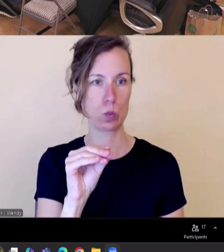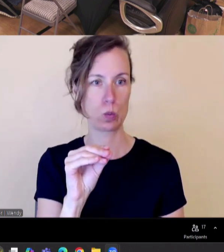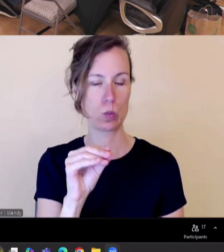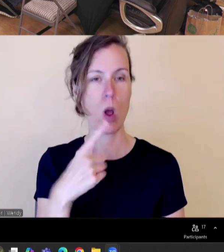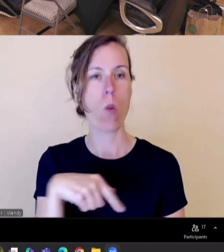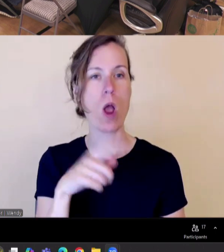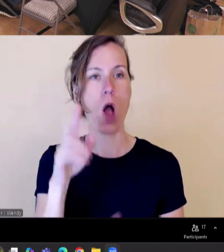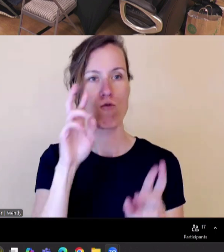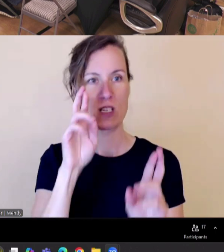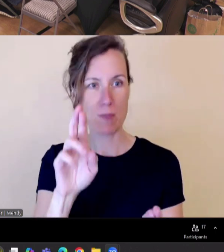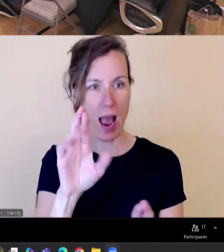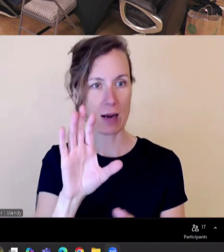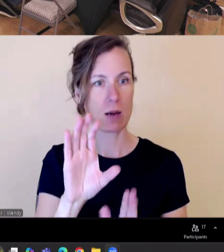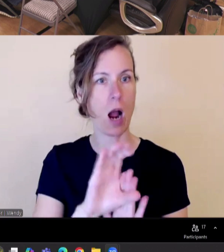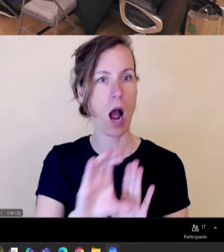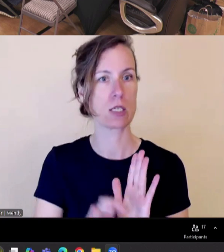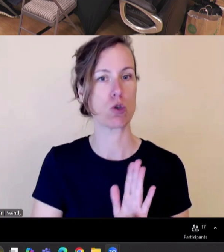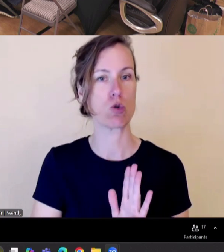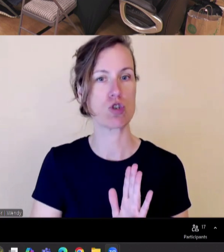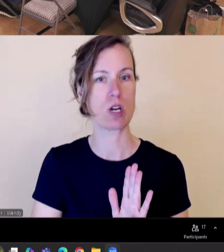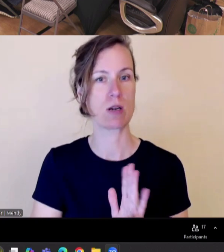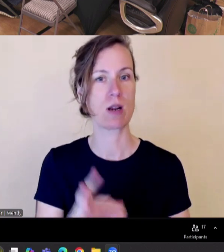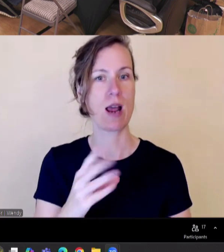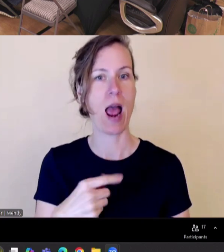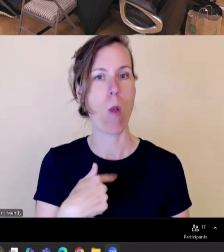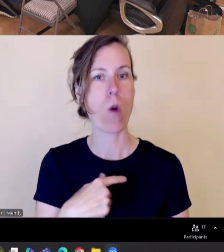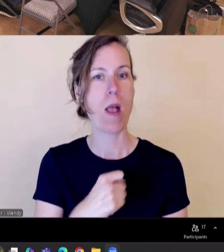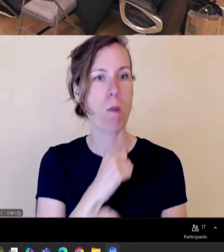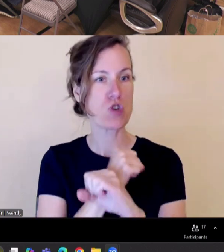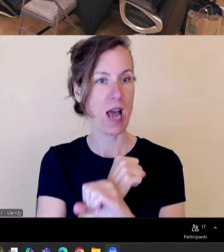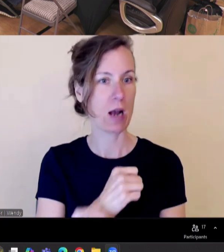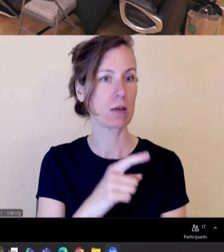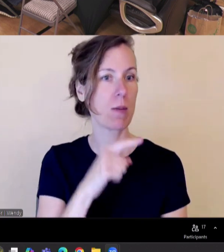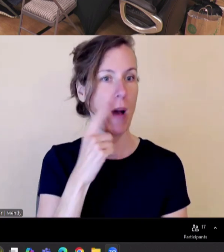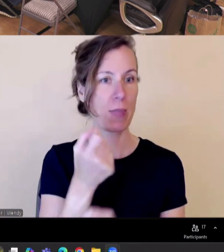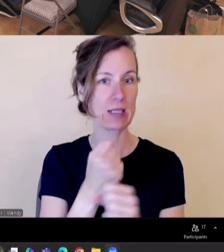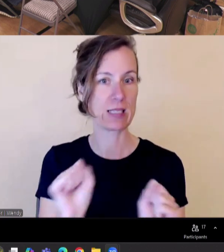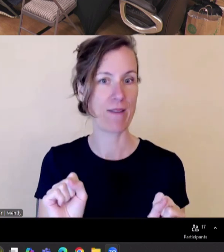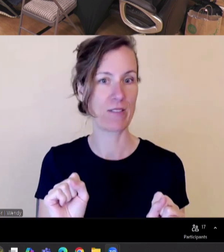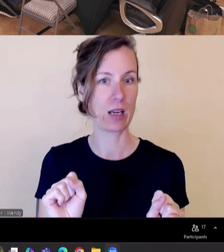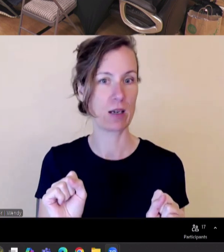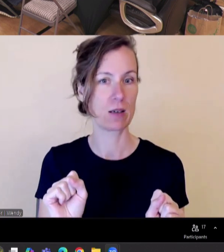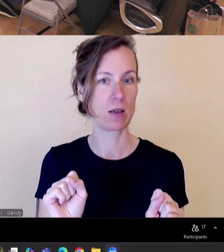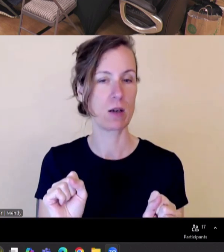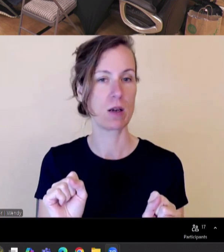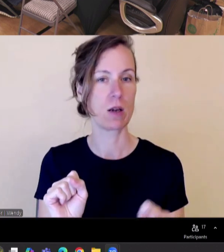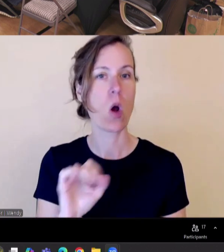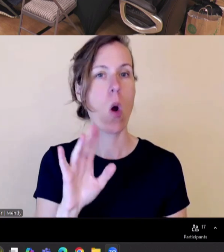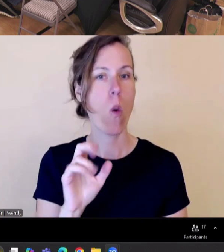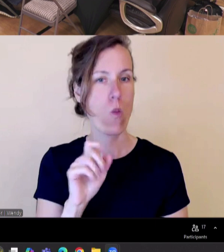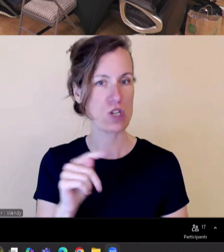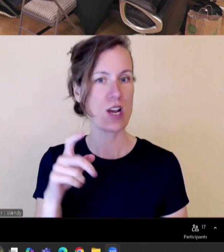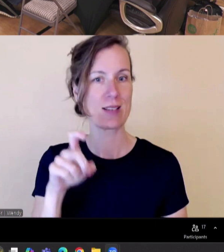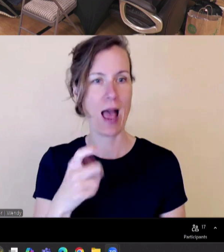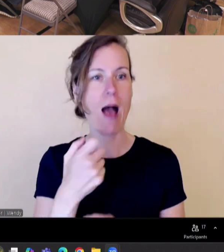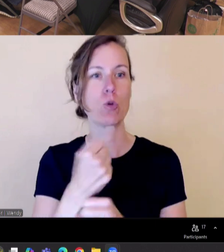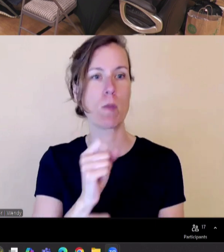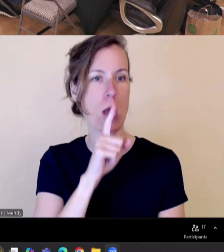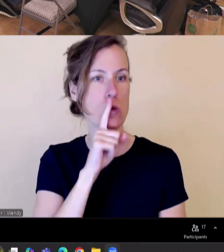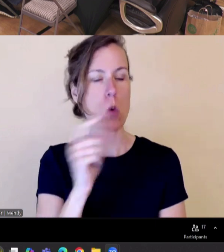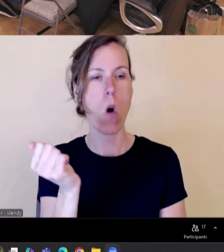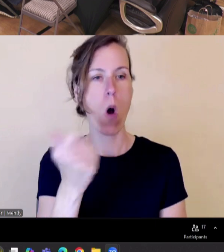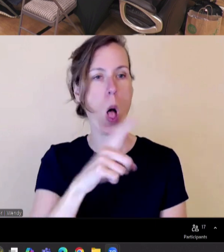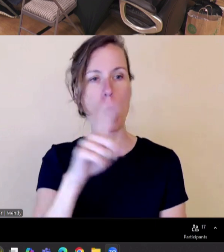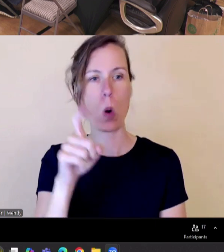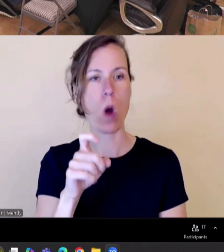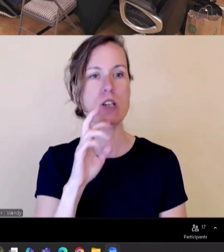respect the Constitution, and we protect public safety. We just definitely have to make sure all these questions